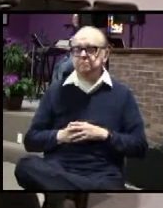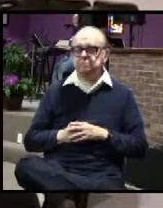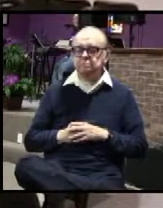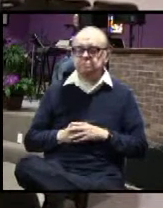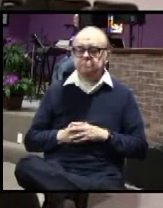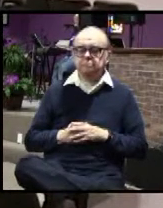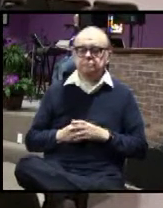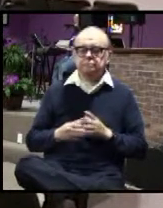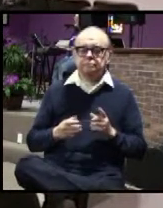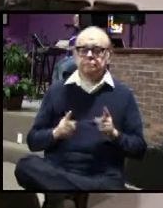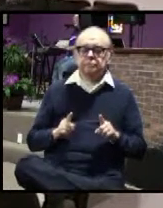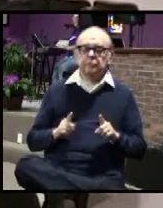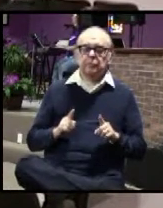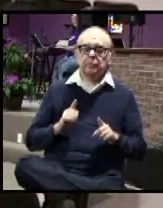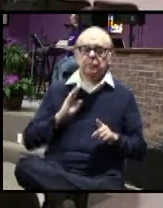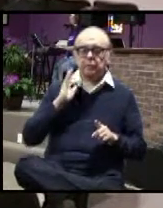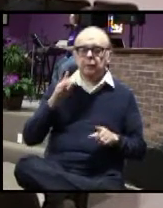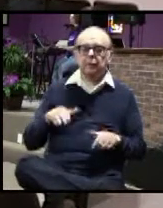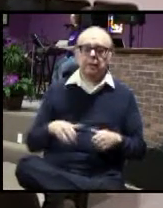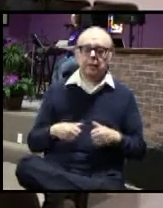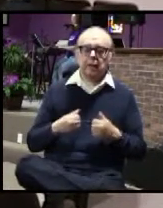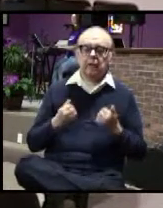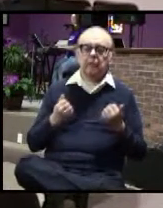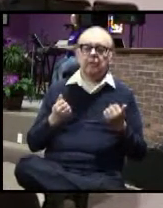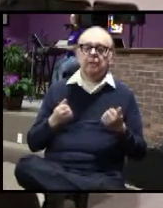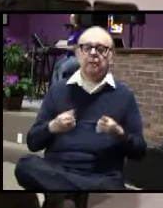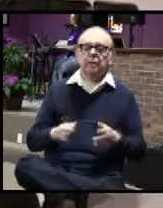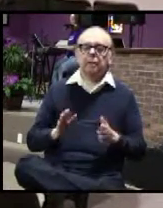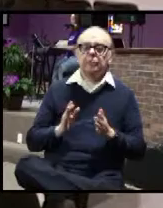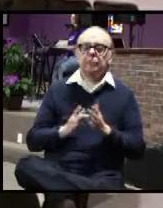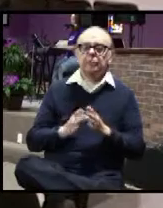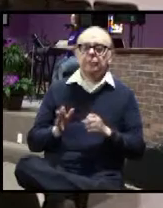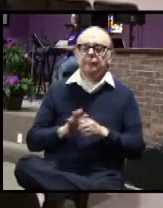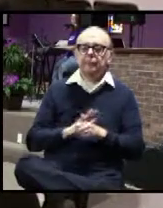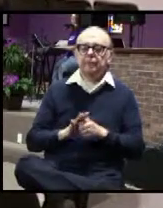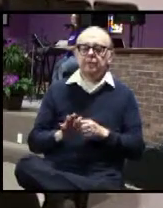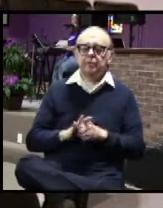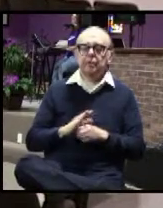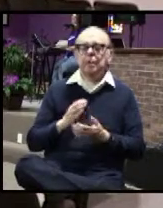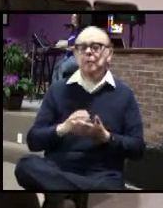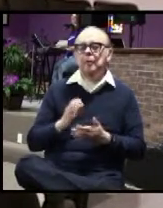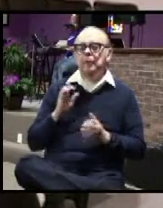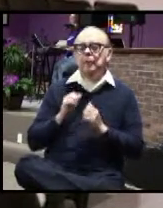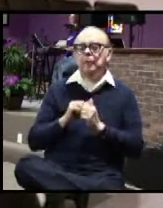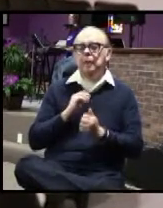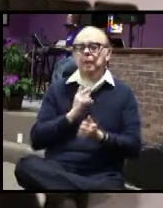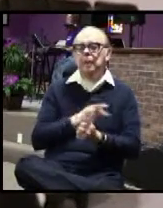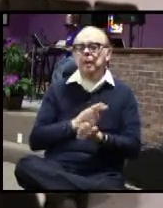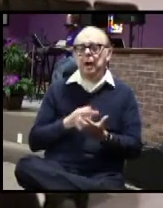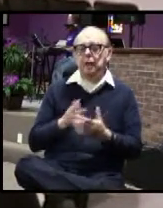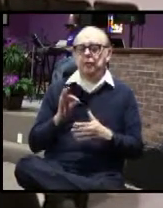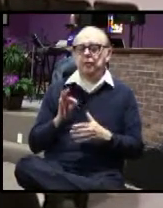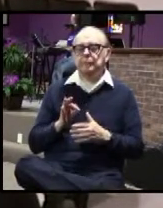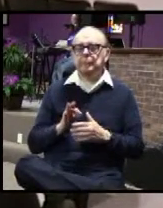When will you let him fill your pot with his power, with his glory, with his Holy Spirit?